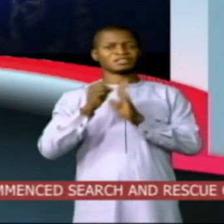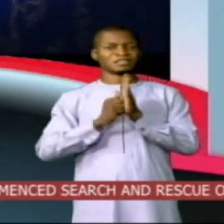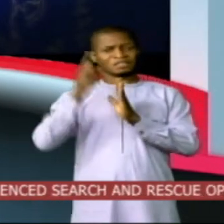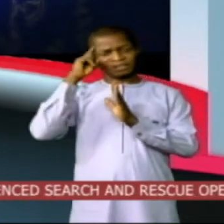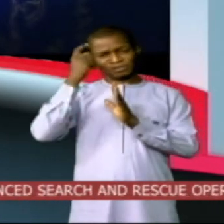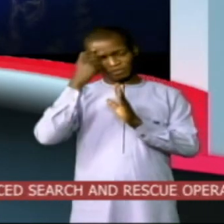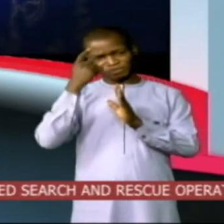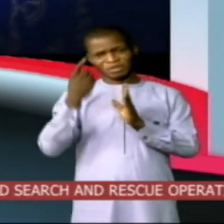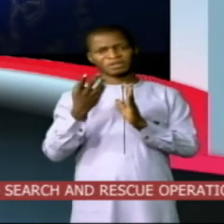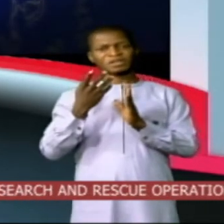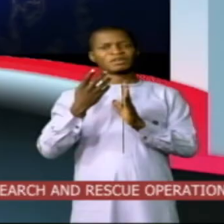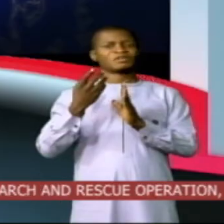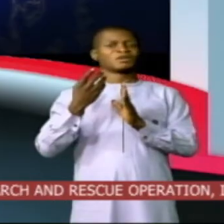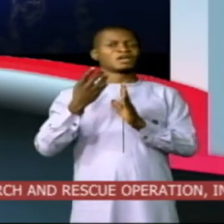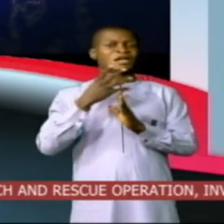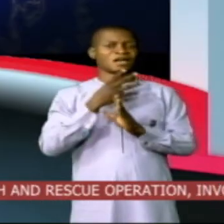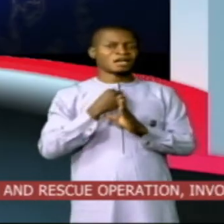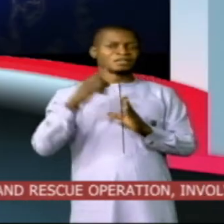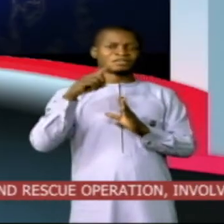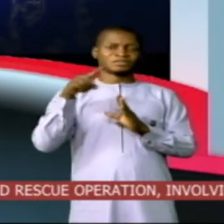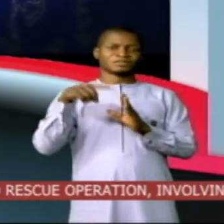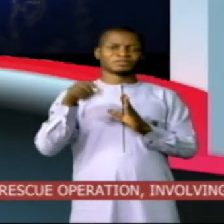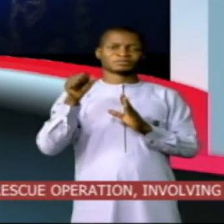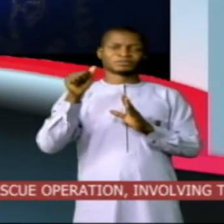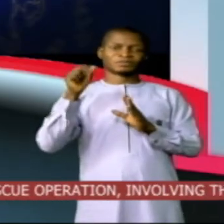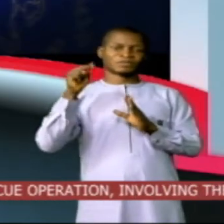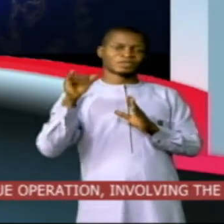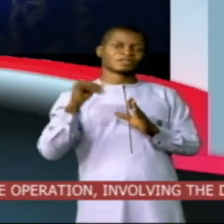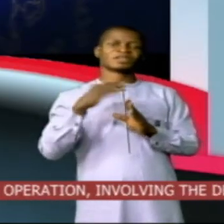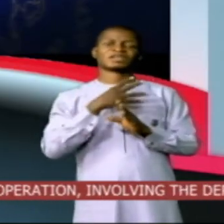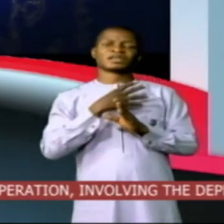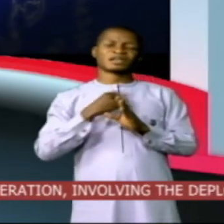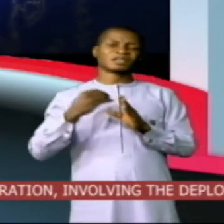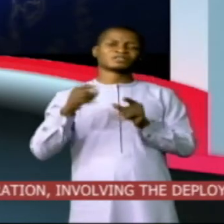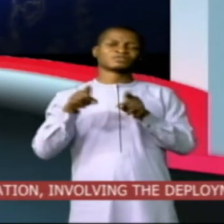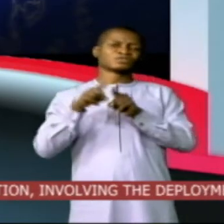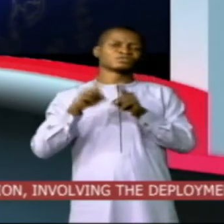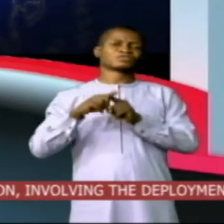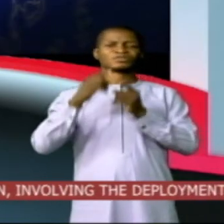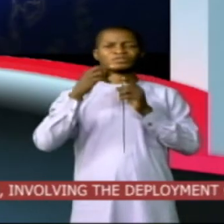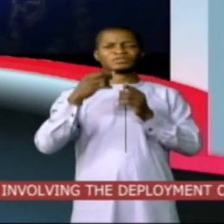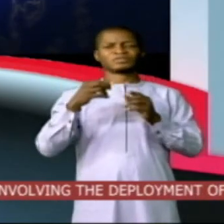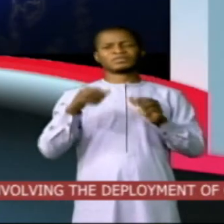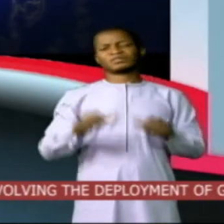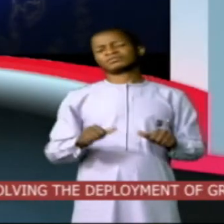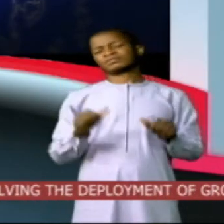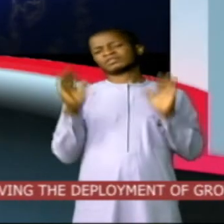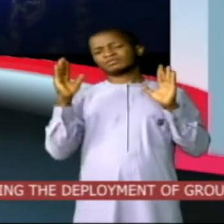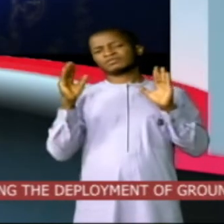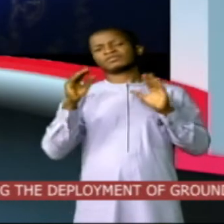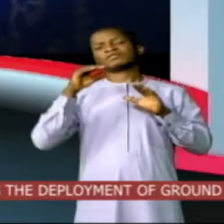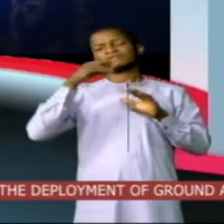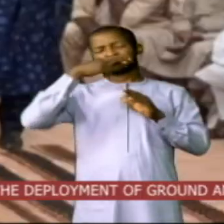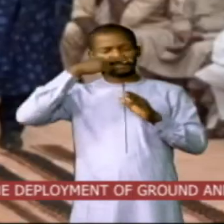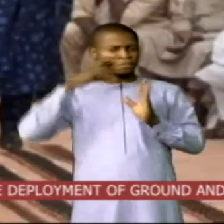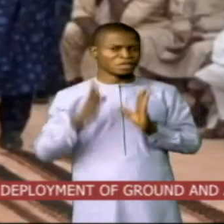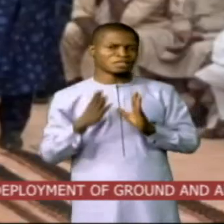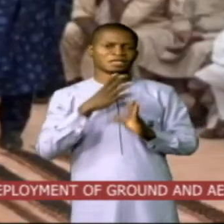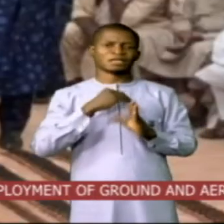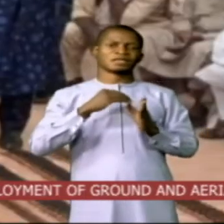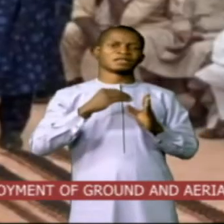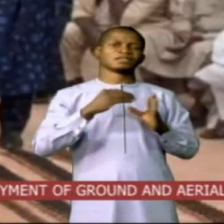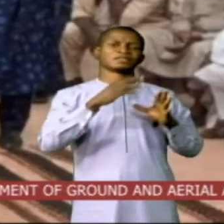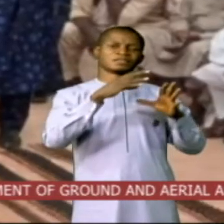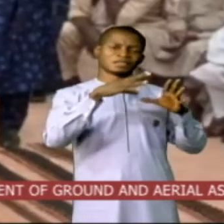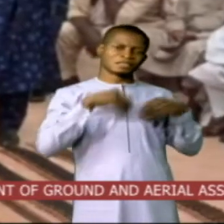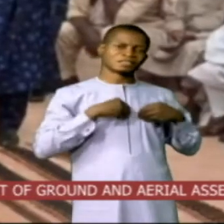of the bandits in the state, Sani Zakwi, and his 10 lieutenants have renounced banditry and embraced peace. Zakwi is